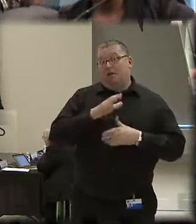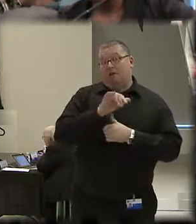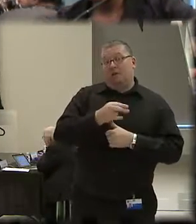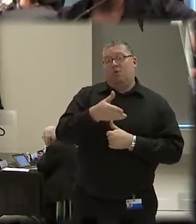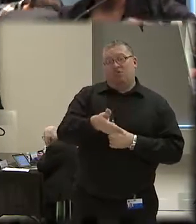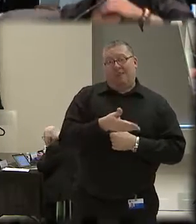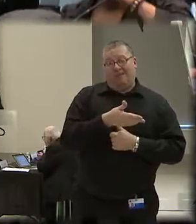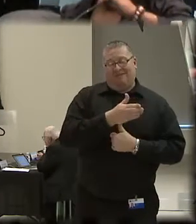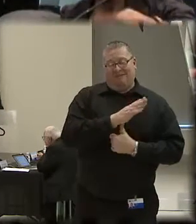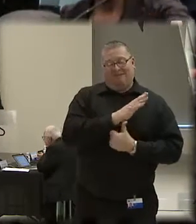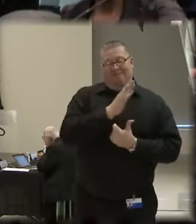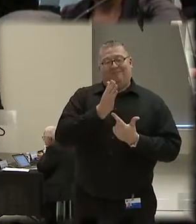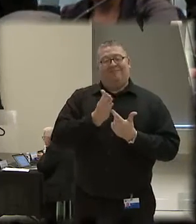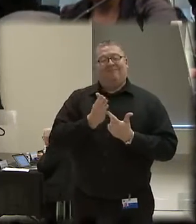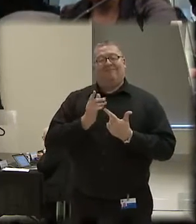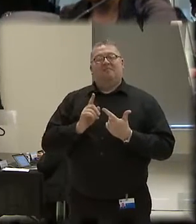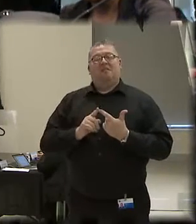Welcome.